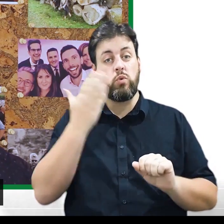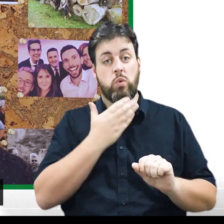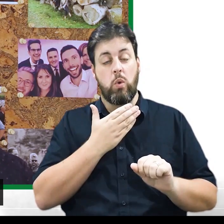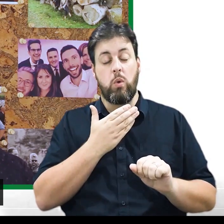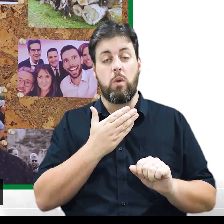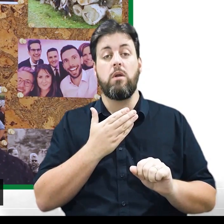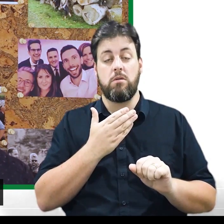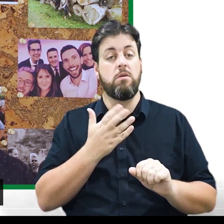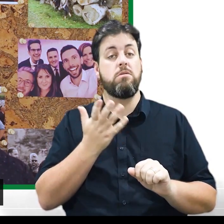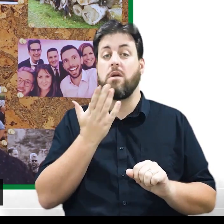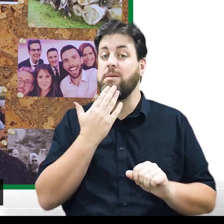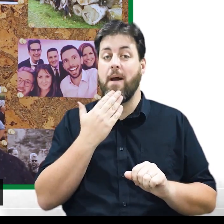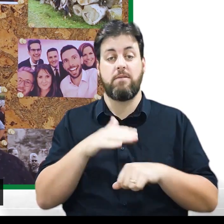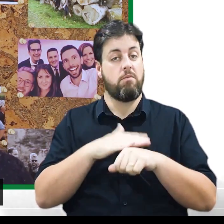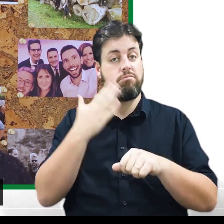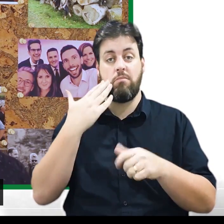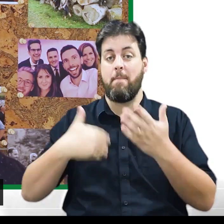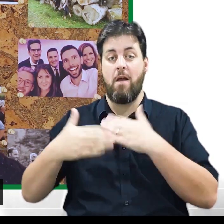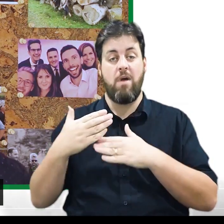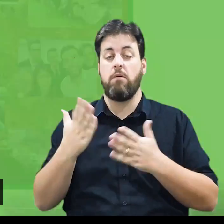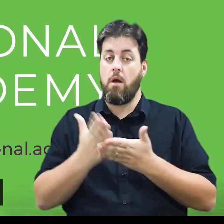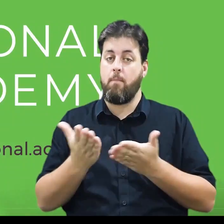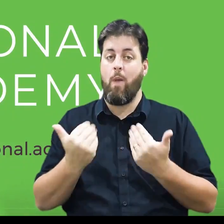everybody, regardless of their background, is welcome.